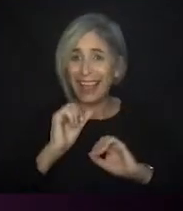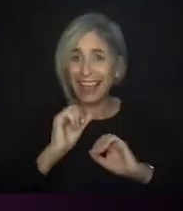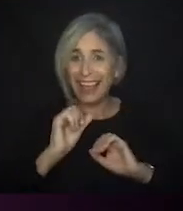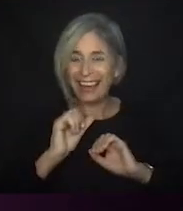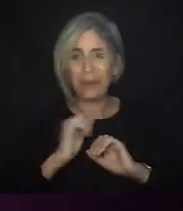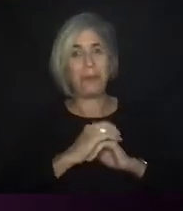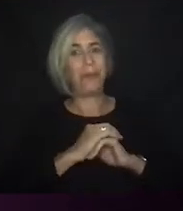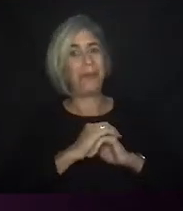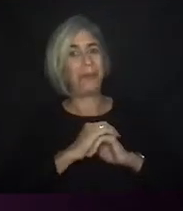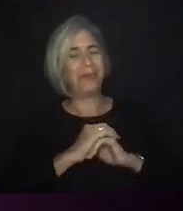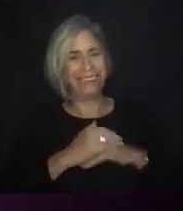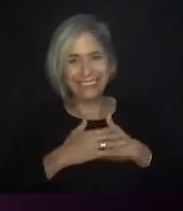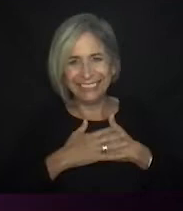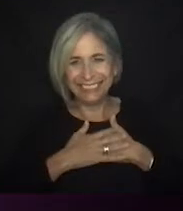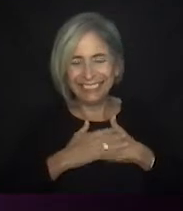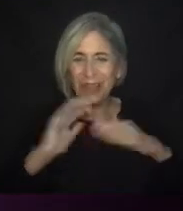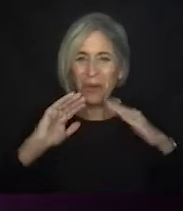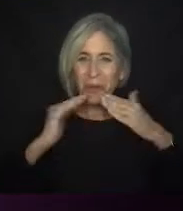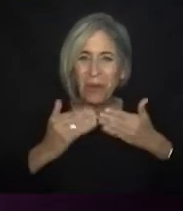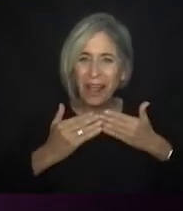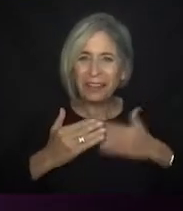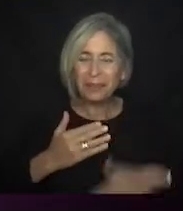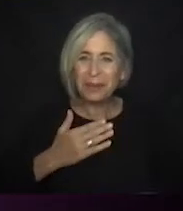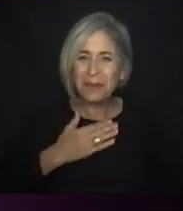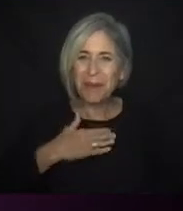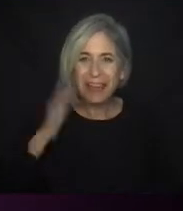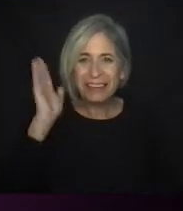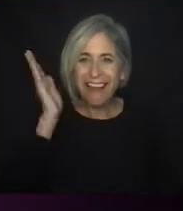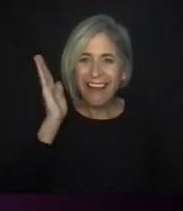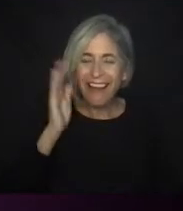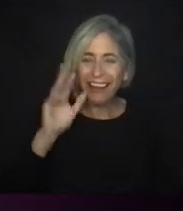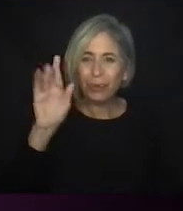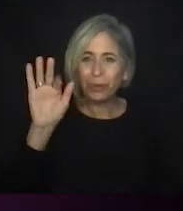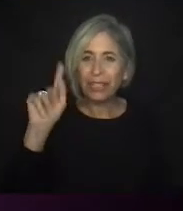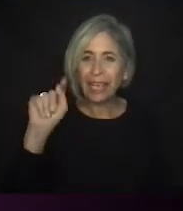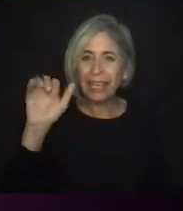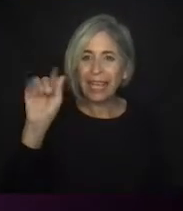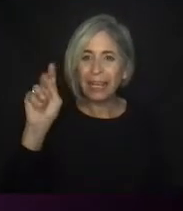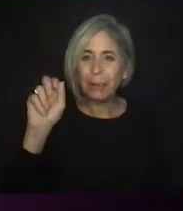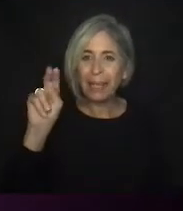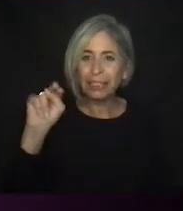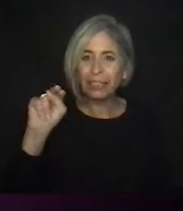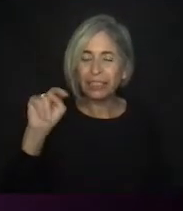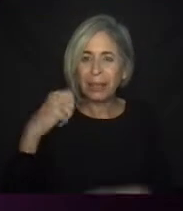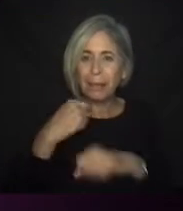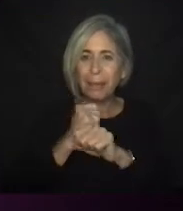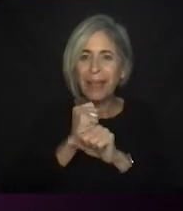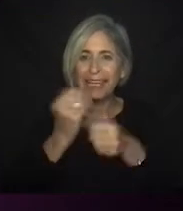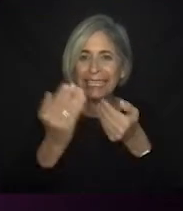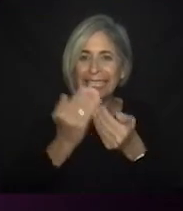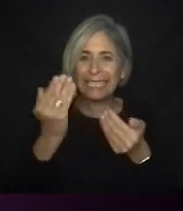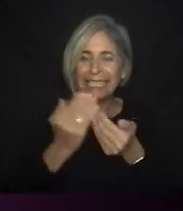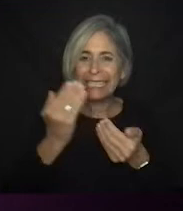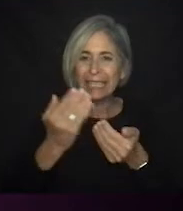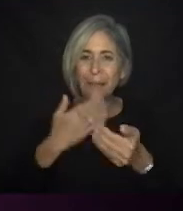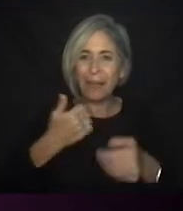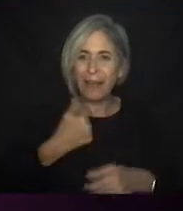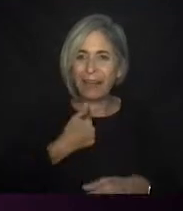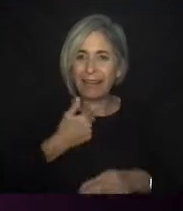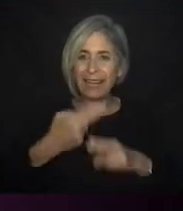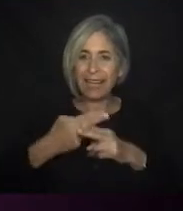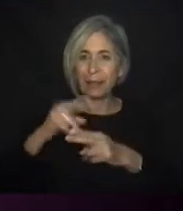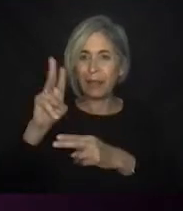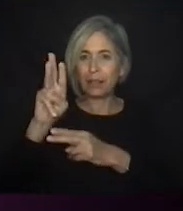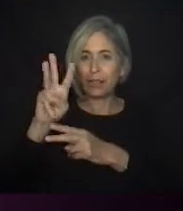Ashley. All right, so welcome to my talk, React Animation Made Easy. Introduce myself, my name